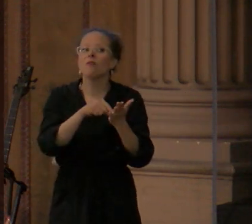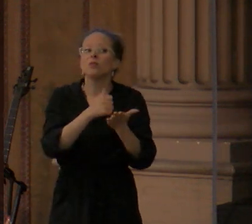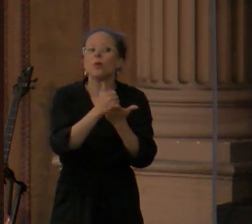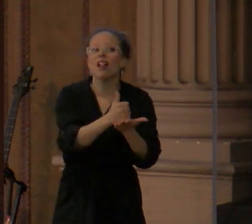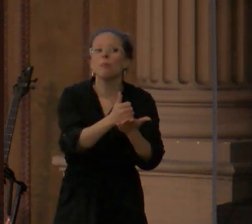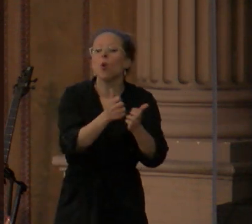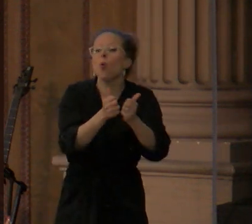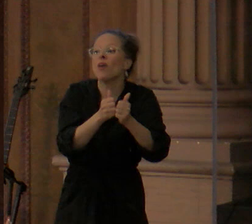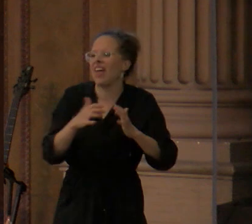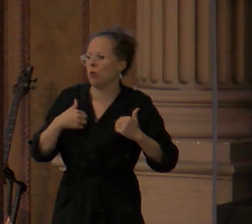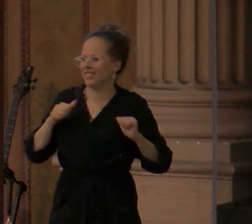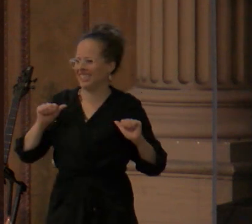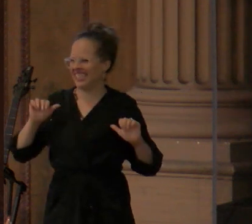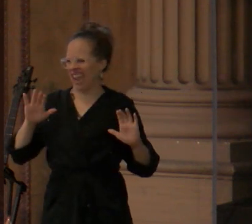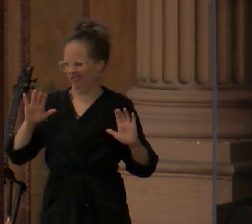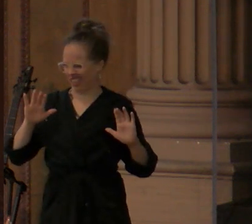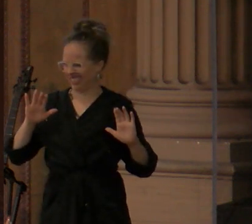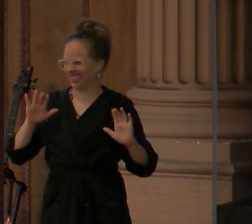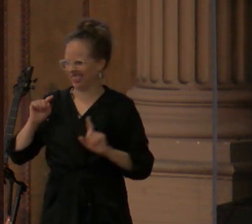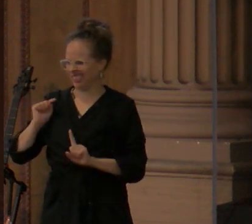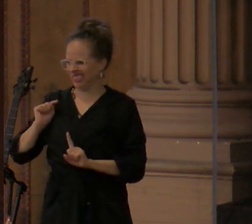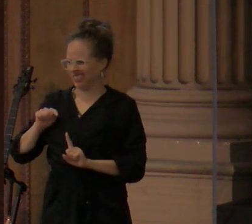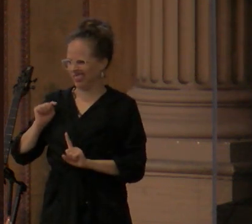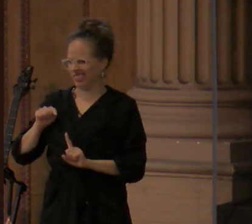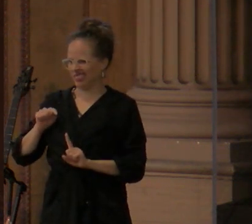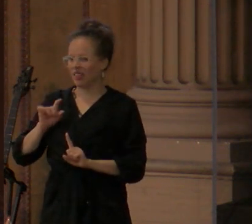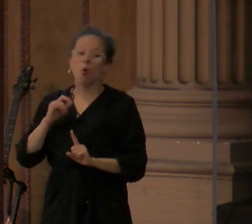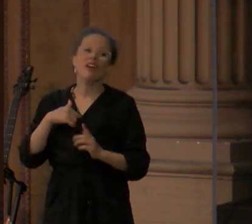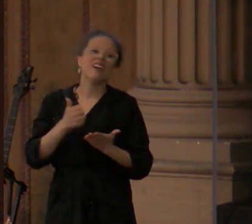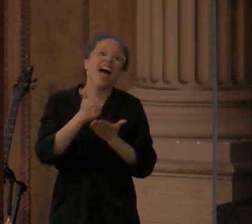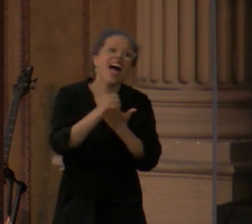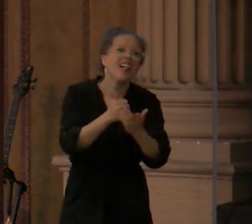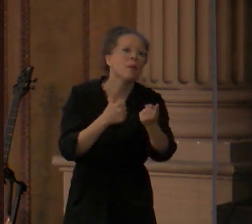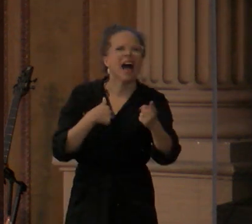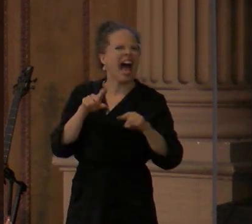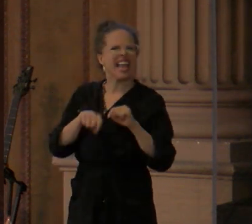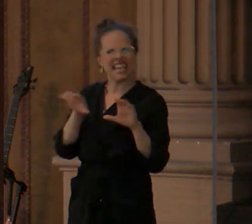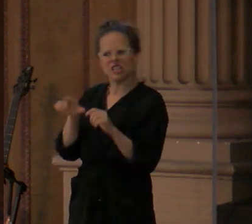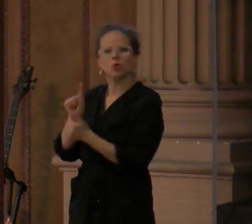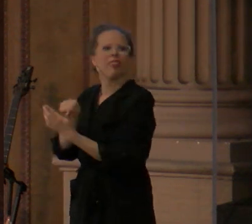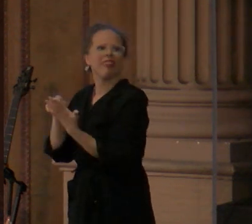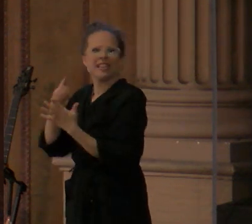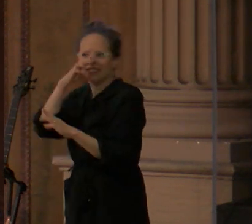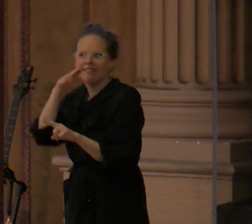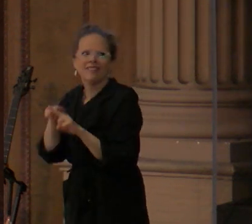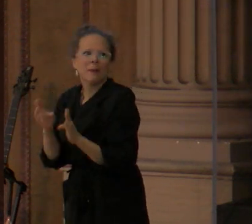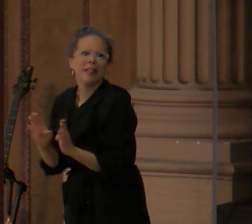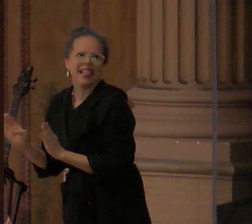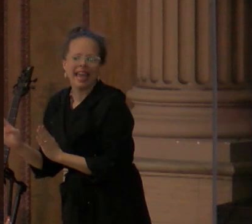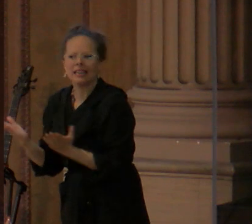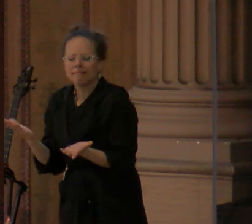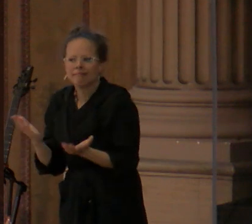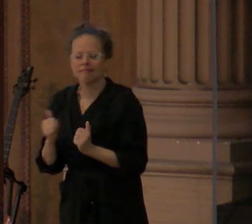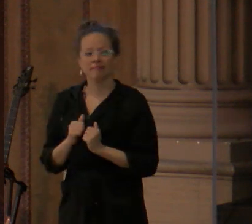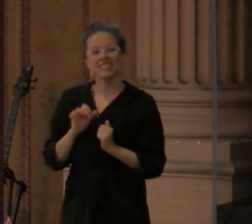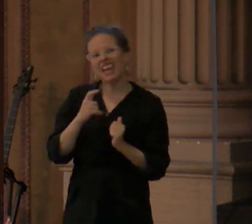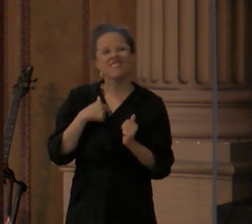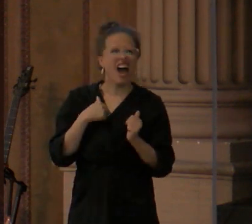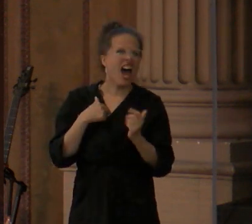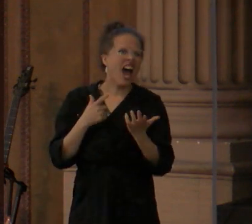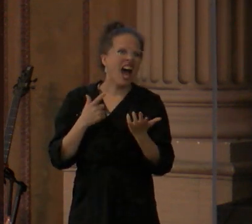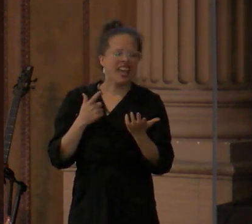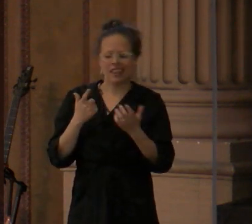And if I help her, I won't be able to do all the fun things I had planned on doing. If I give to